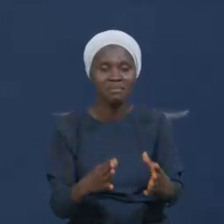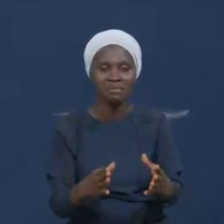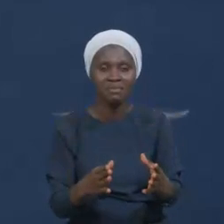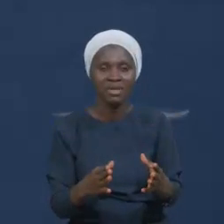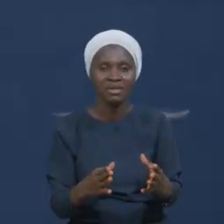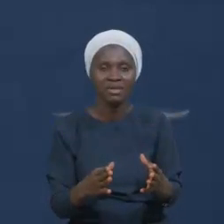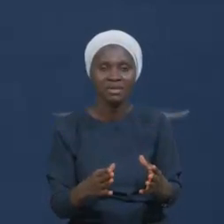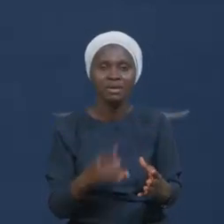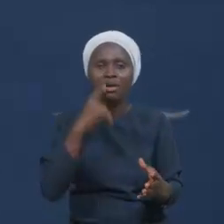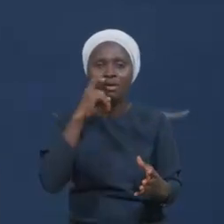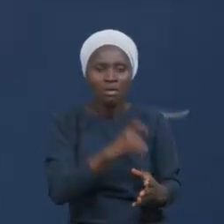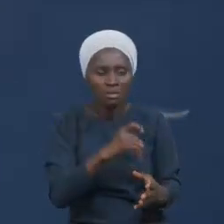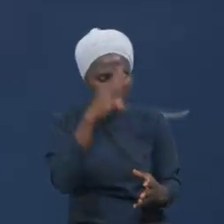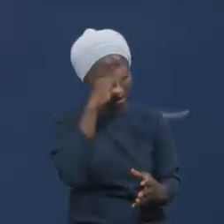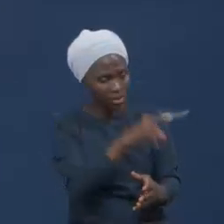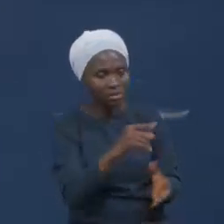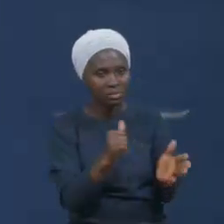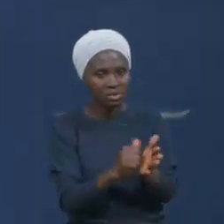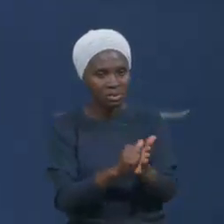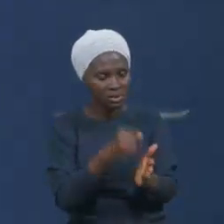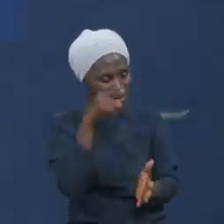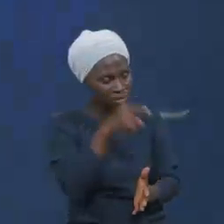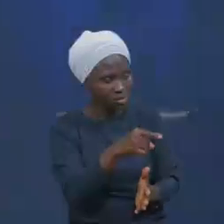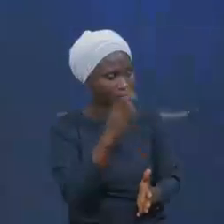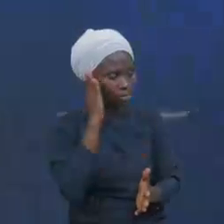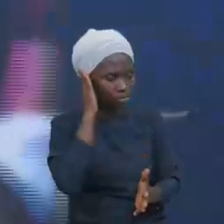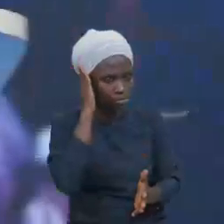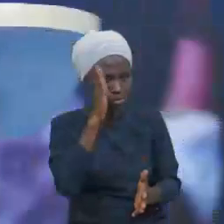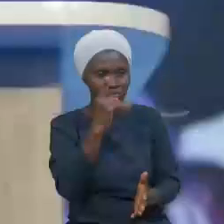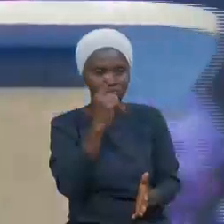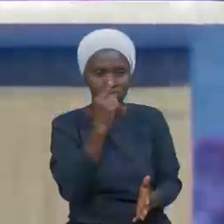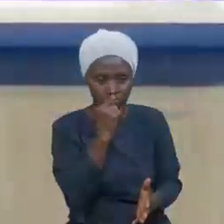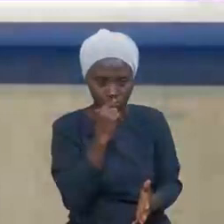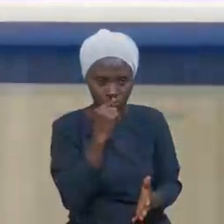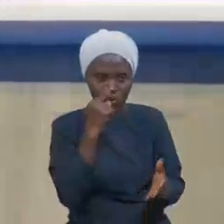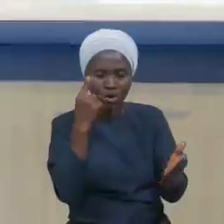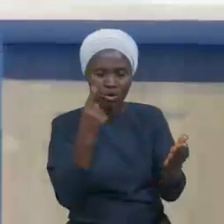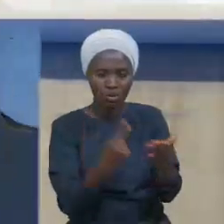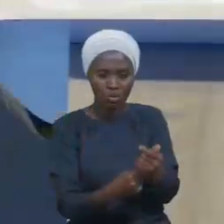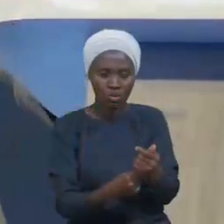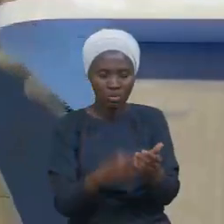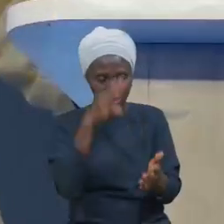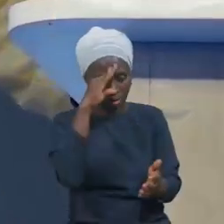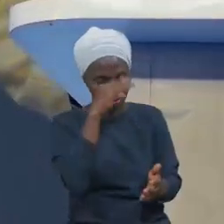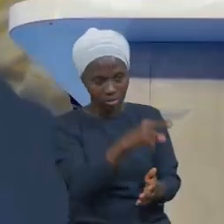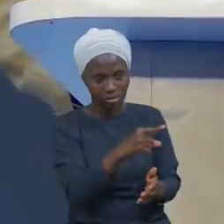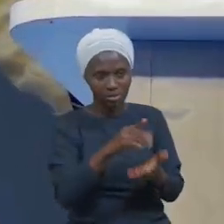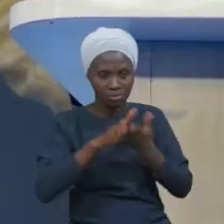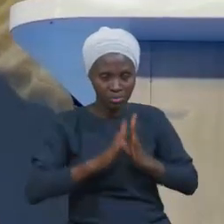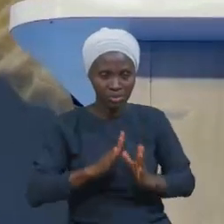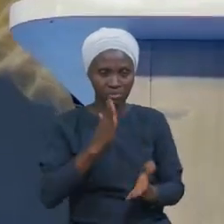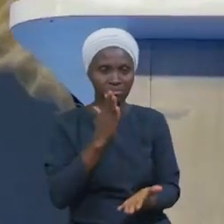him that he should hold his peace. Who are those people?